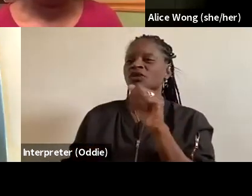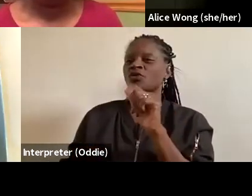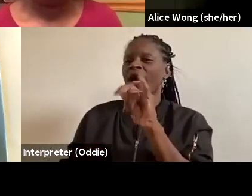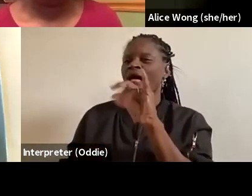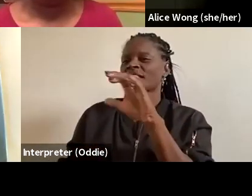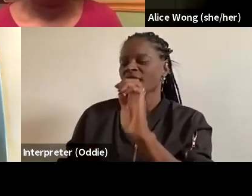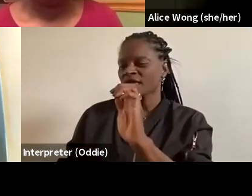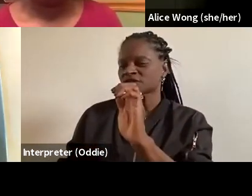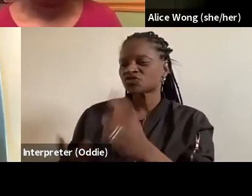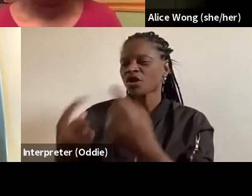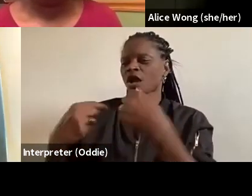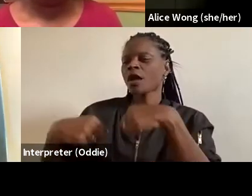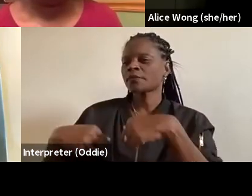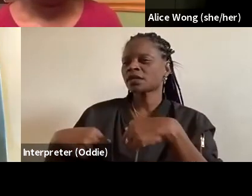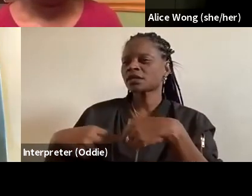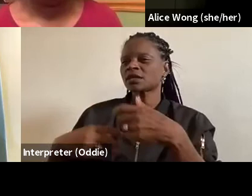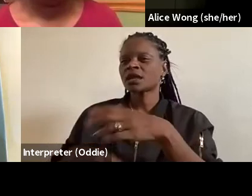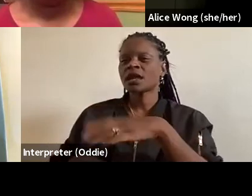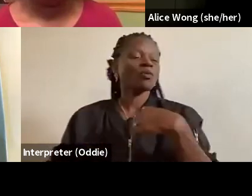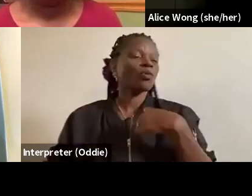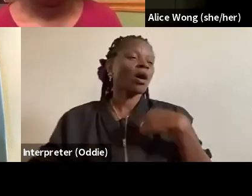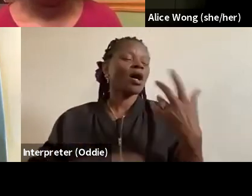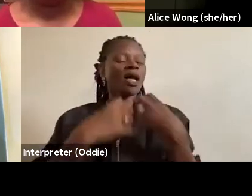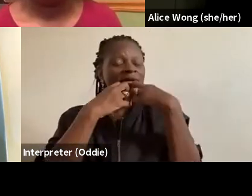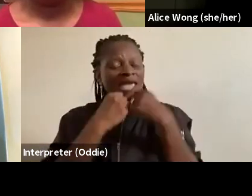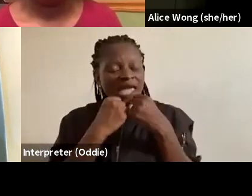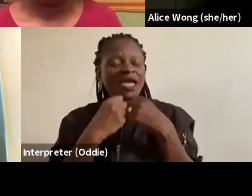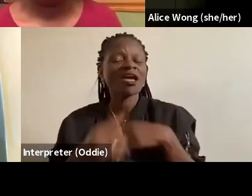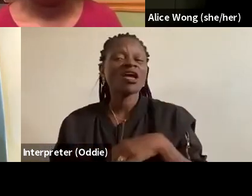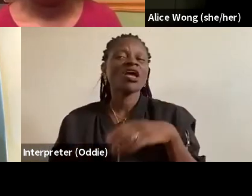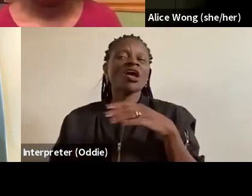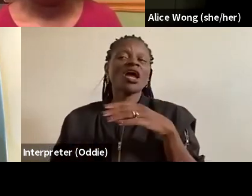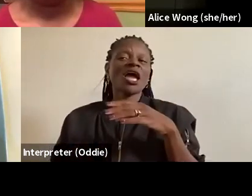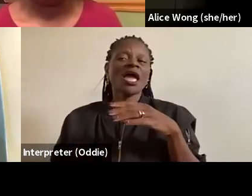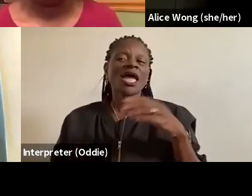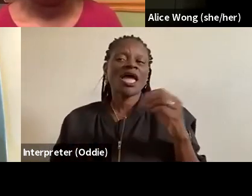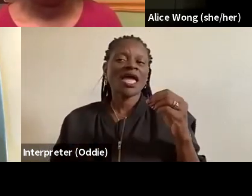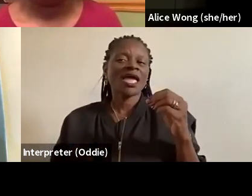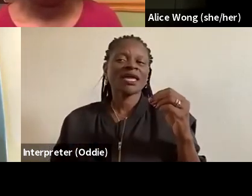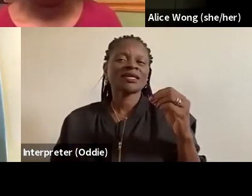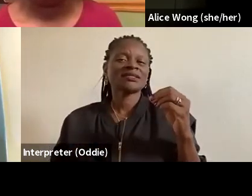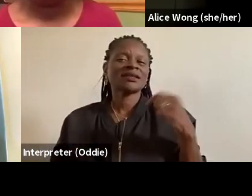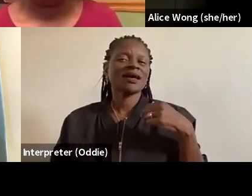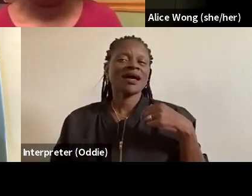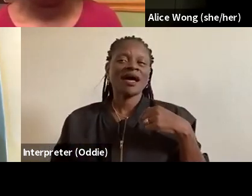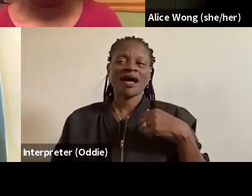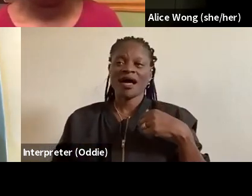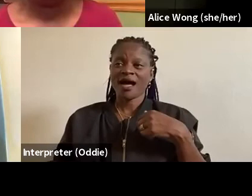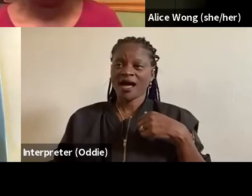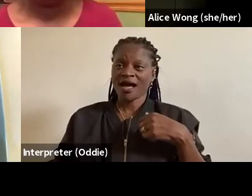space. Well, I'm here. I'm excited just for this conversation, and I will now bow